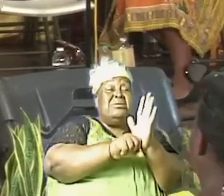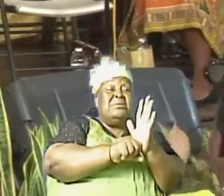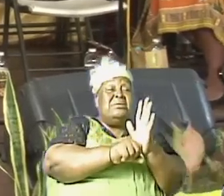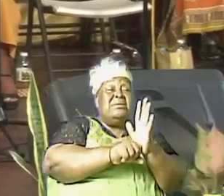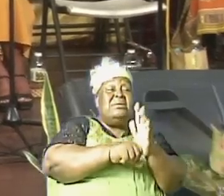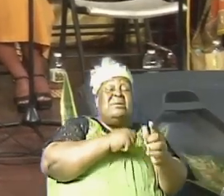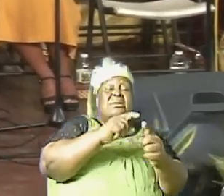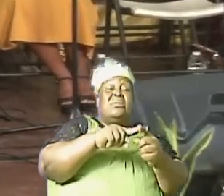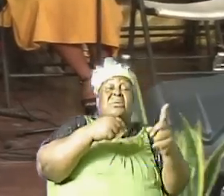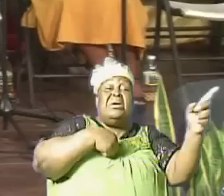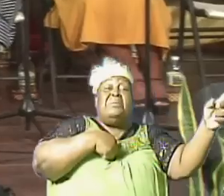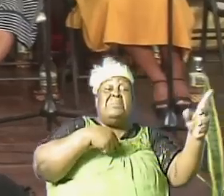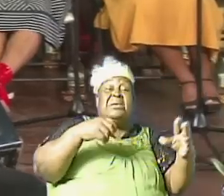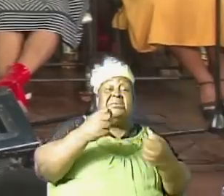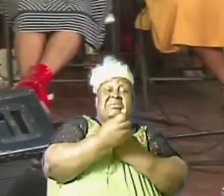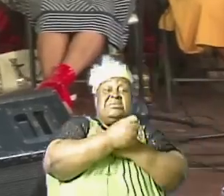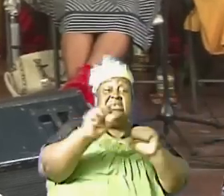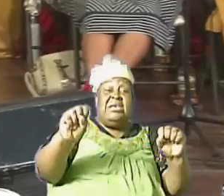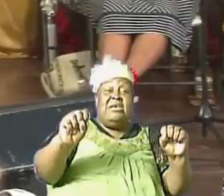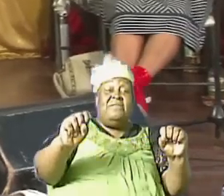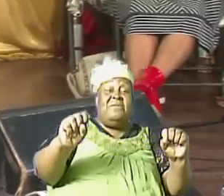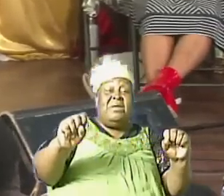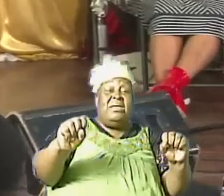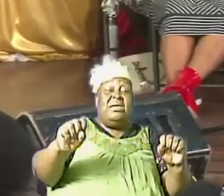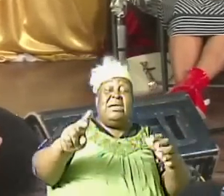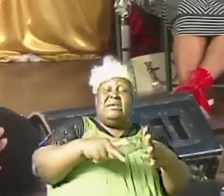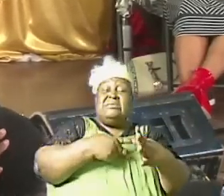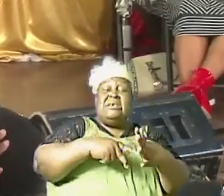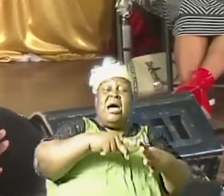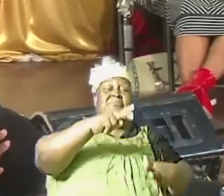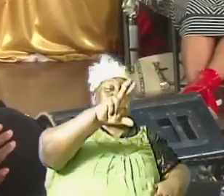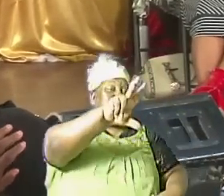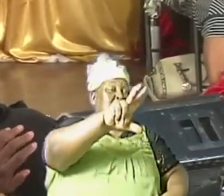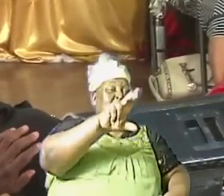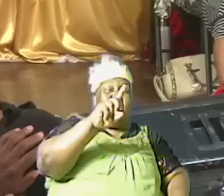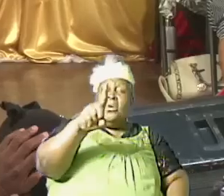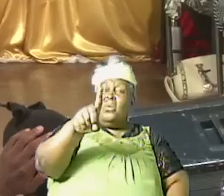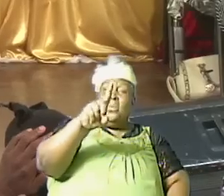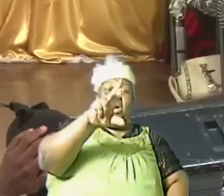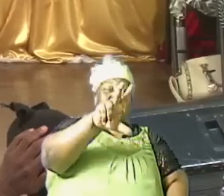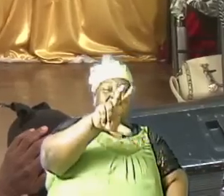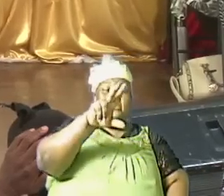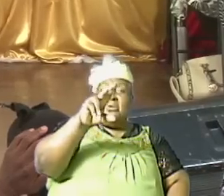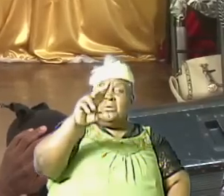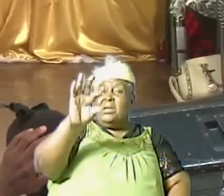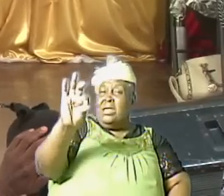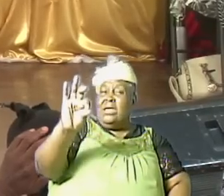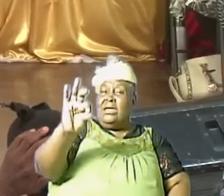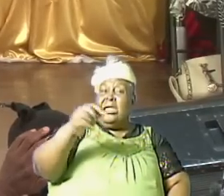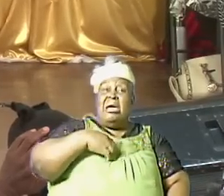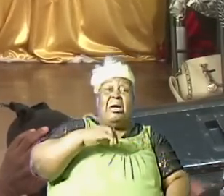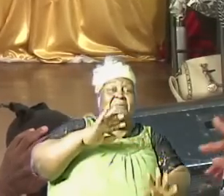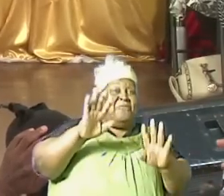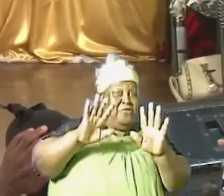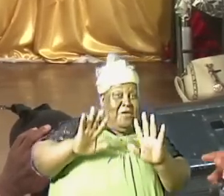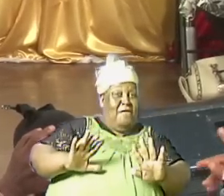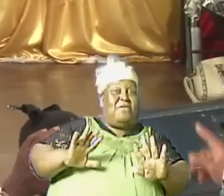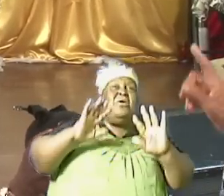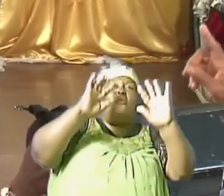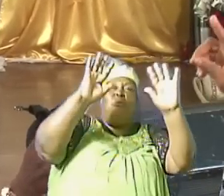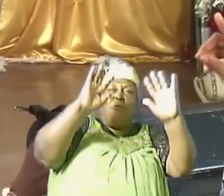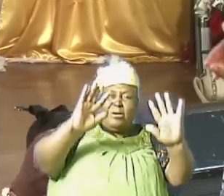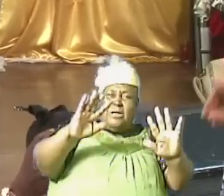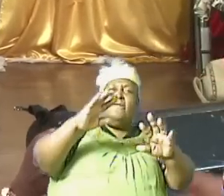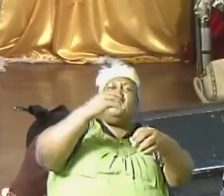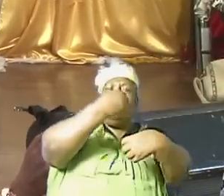scripture after I got saved. And I read in Psalms 139 that I'm fearfully